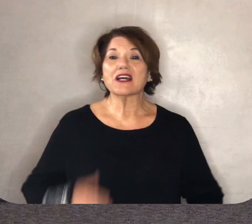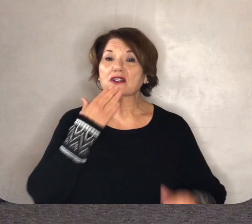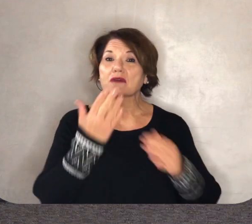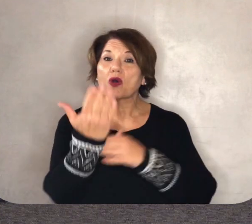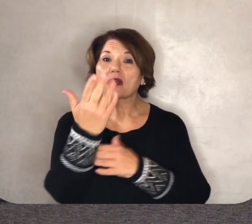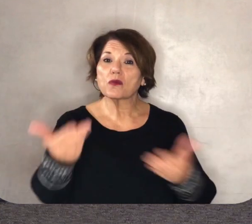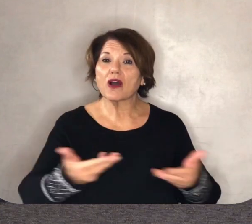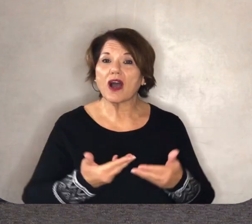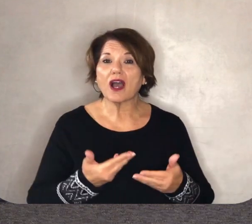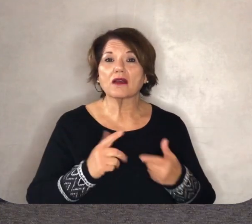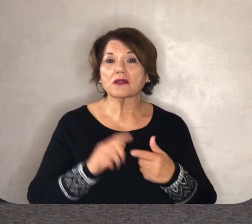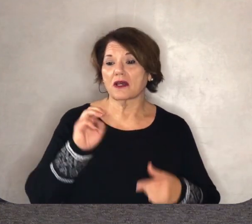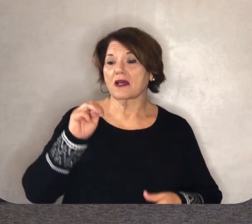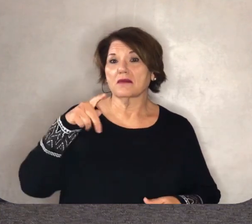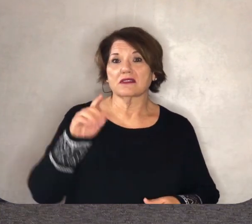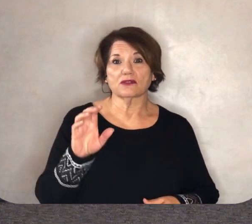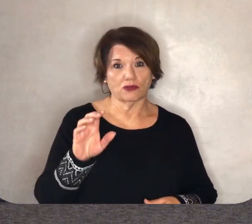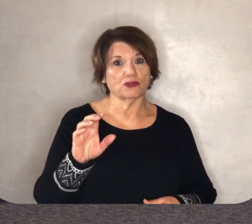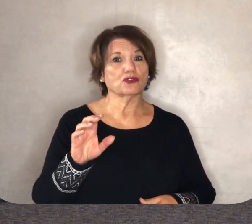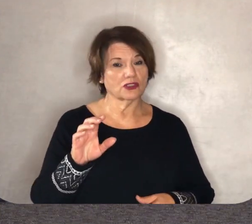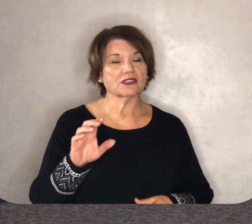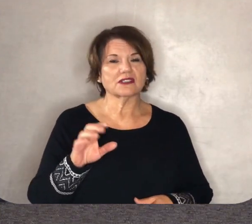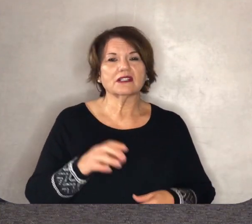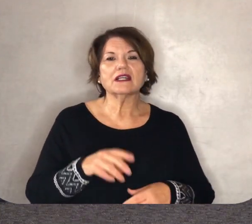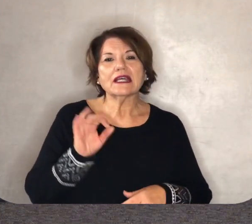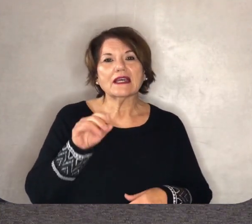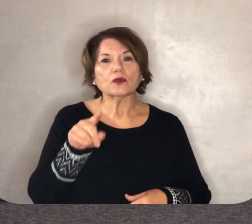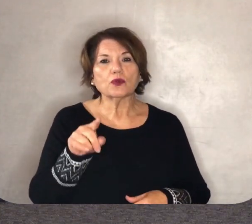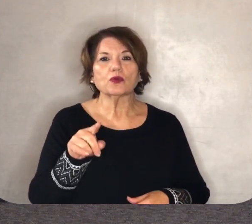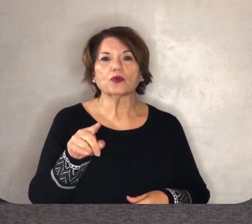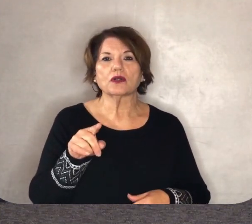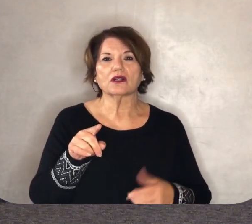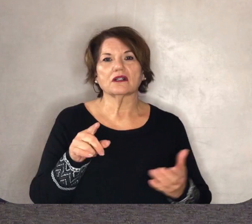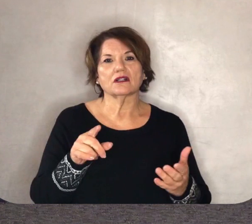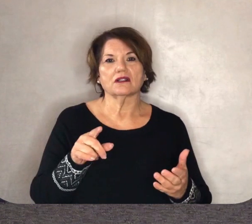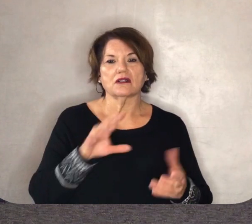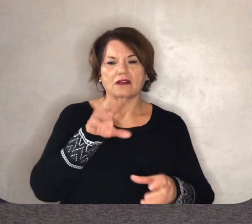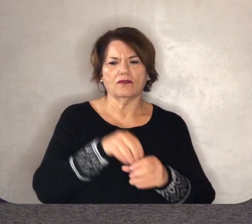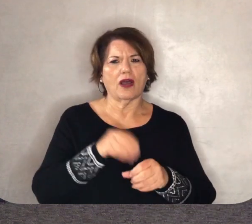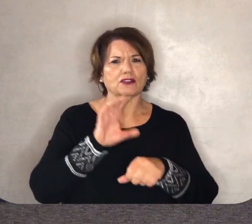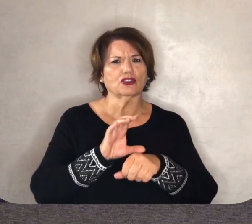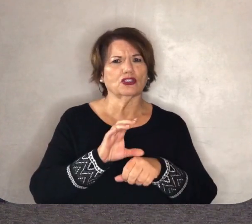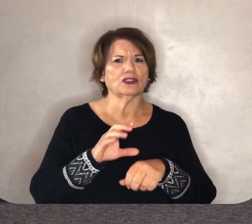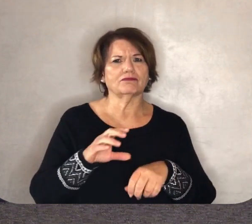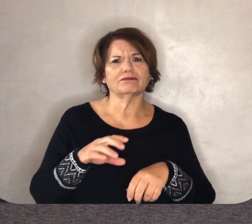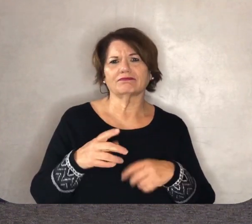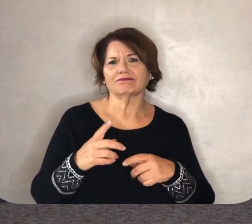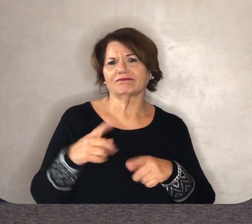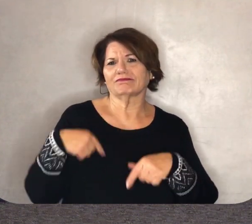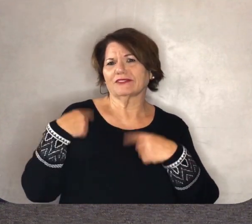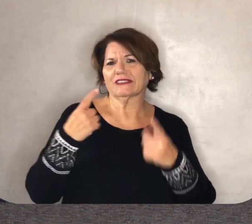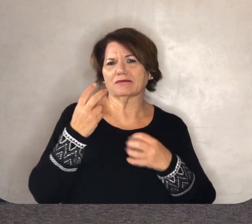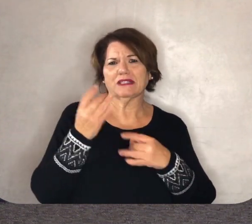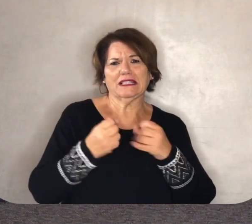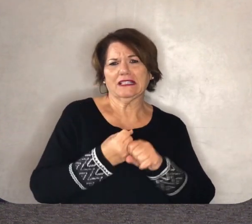Good morning and welcome to Moore Park Presbyterian Church. If you have been a part of this church since its inception years and